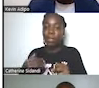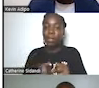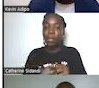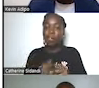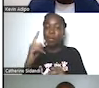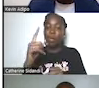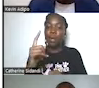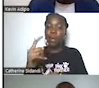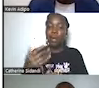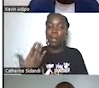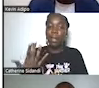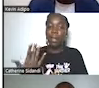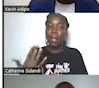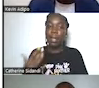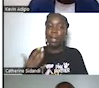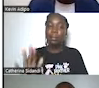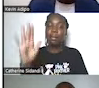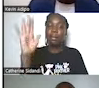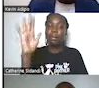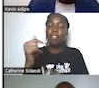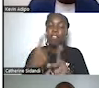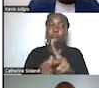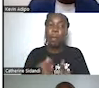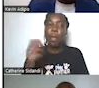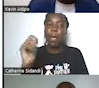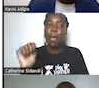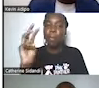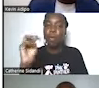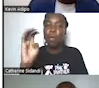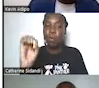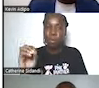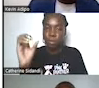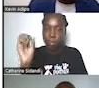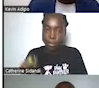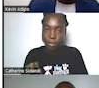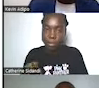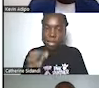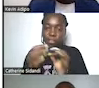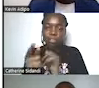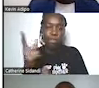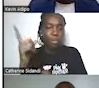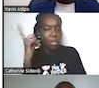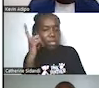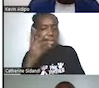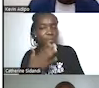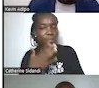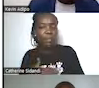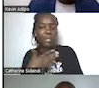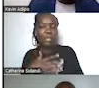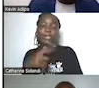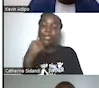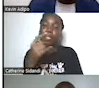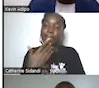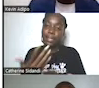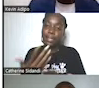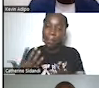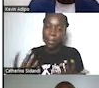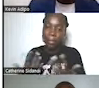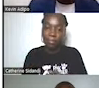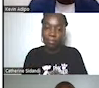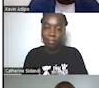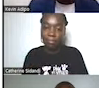from Mr. Amos. Amos, if you're listening, would you kindly comment or you have a